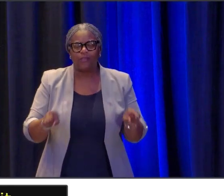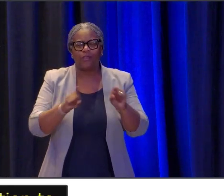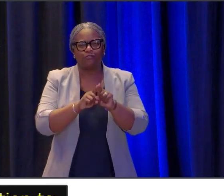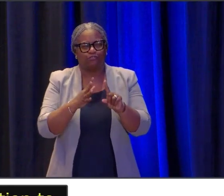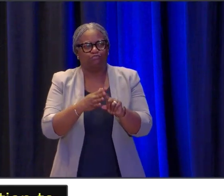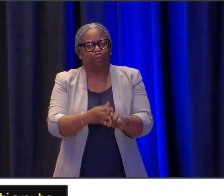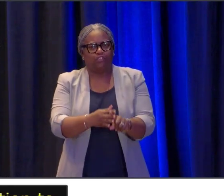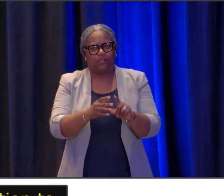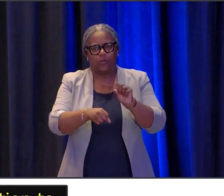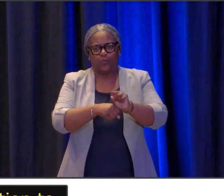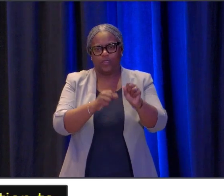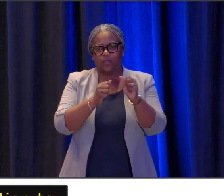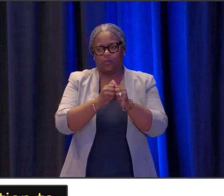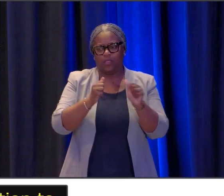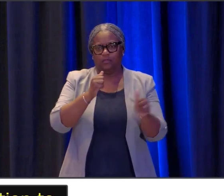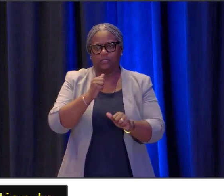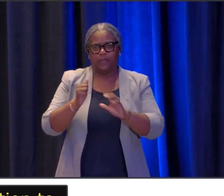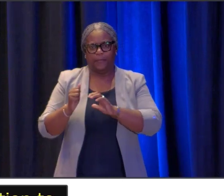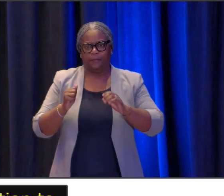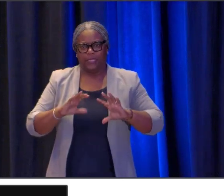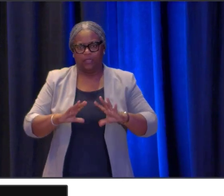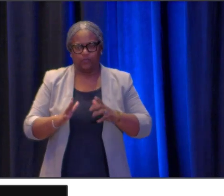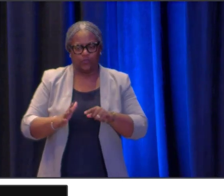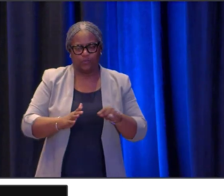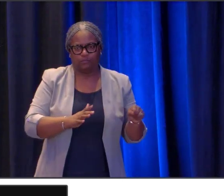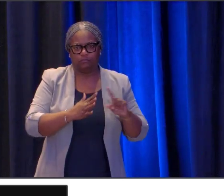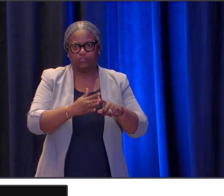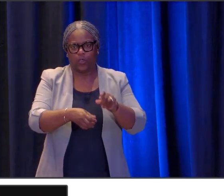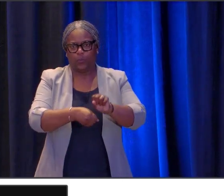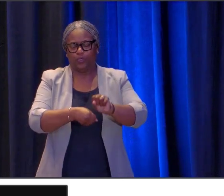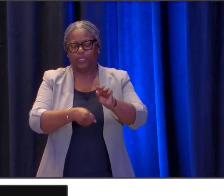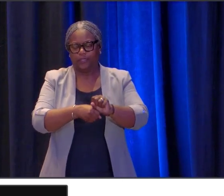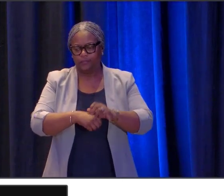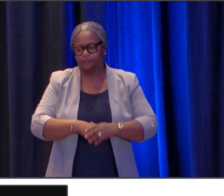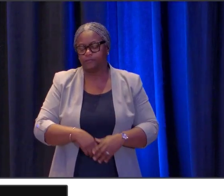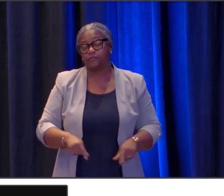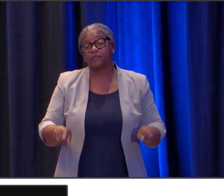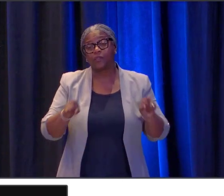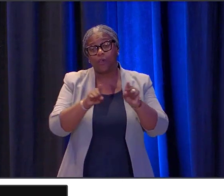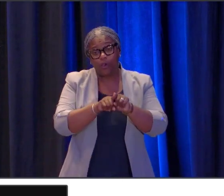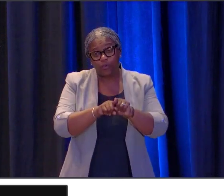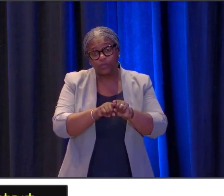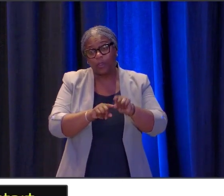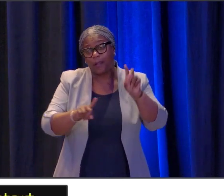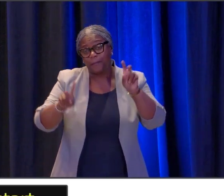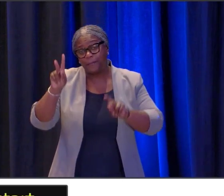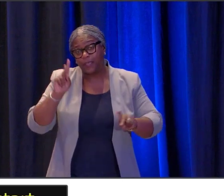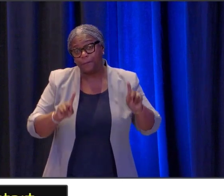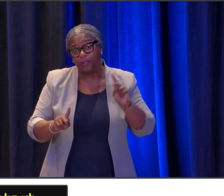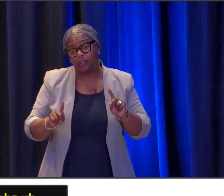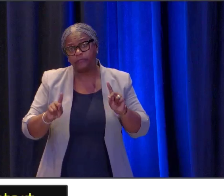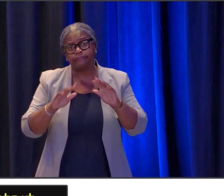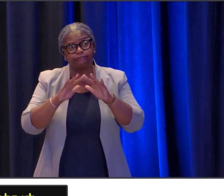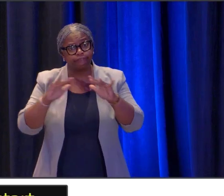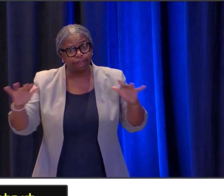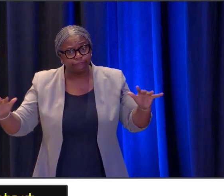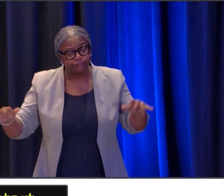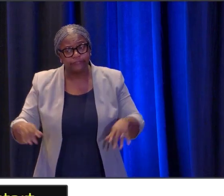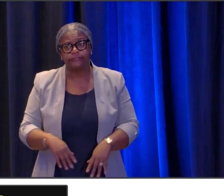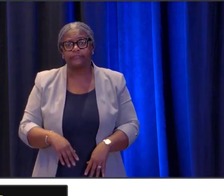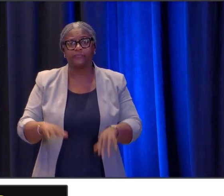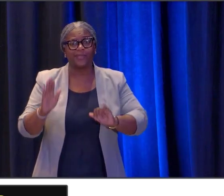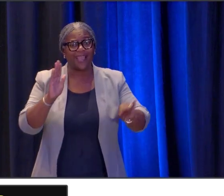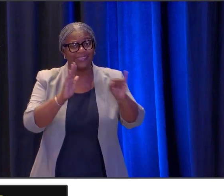start. And getting more folks, again, of a variety of identities and a variety of ages to be involved in